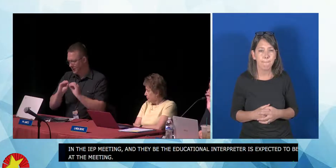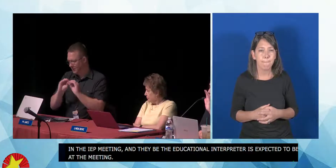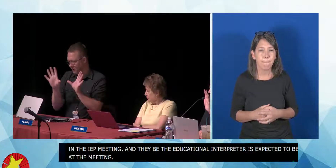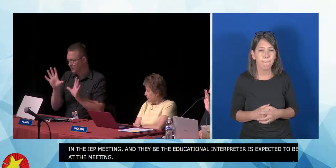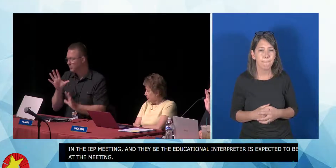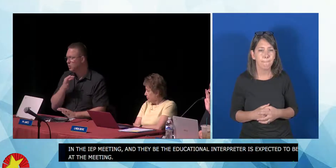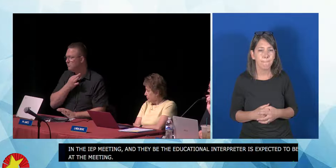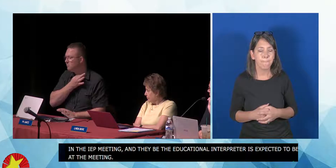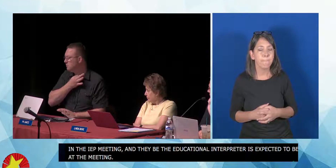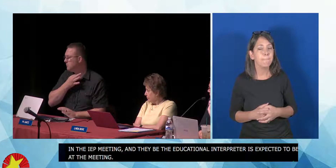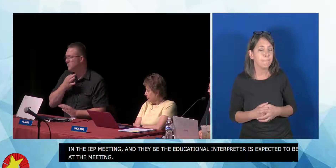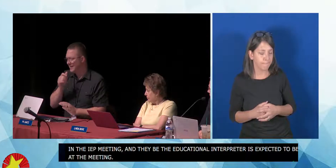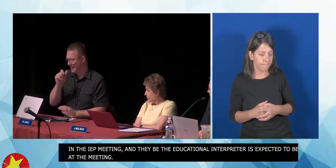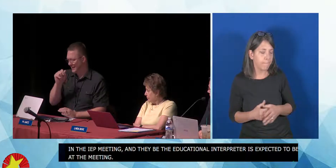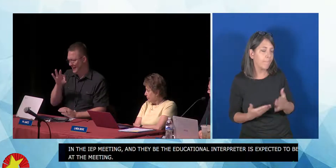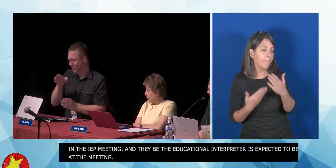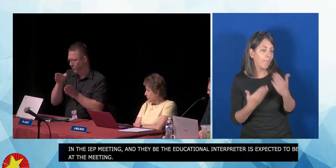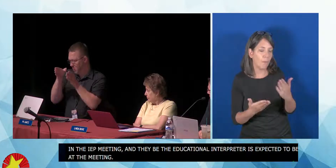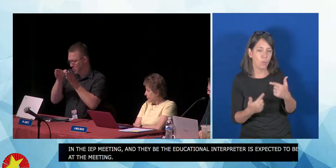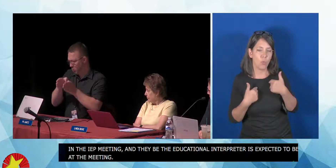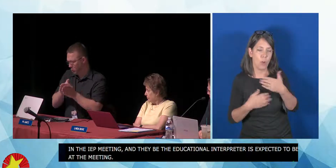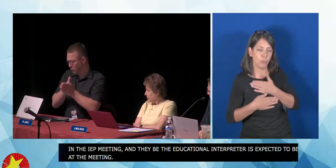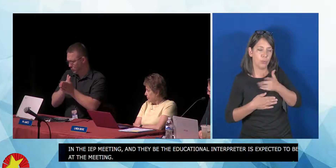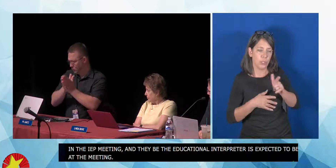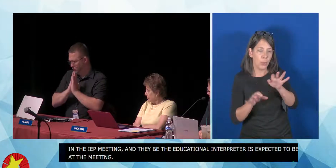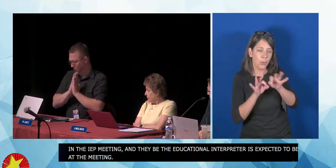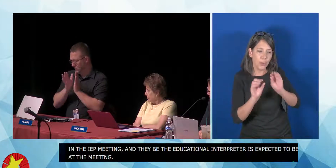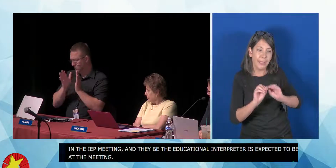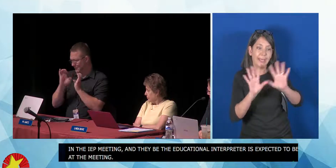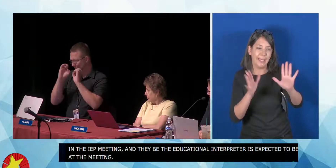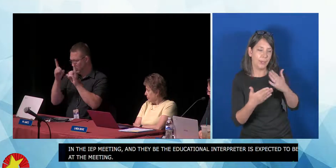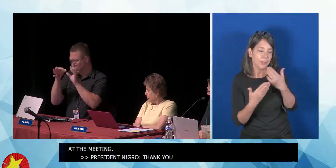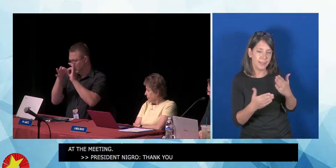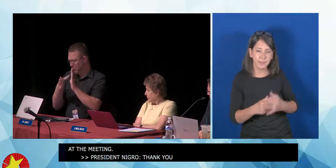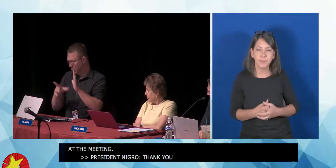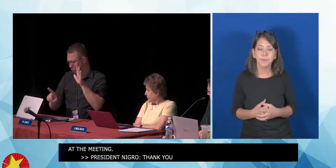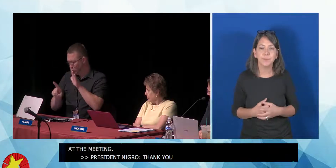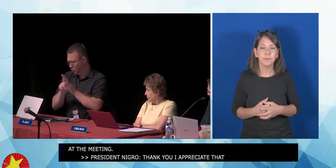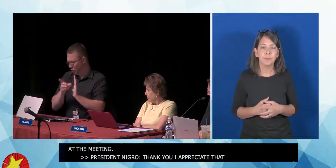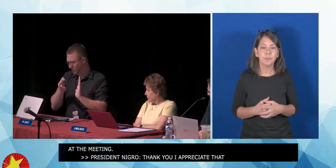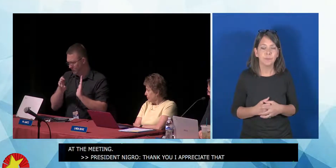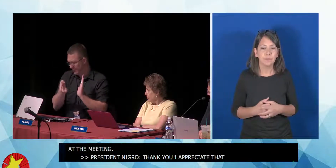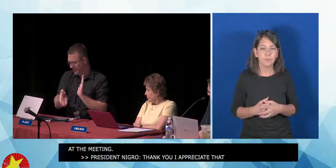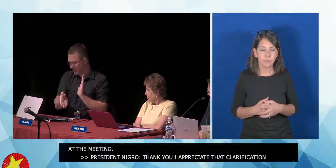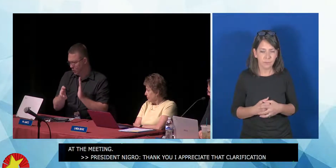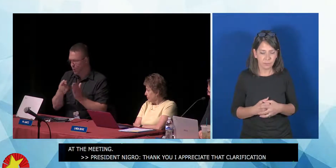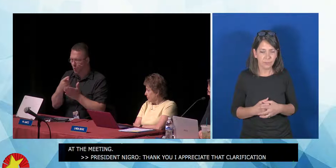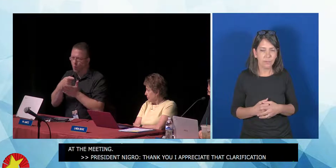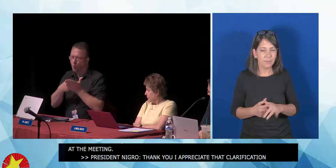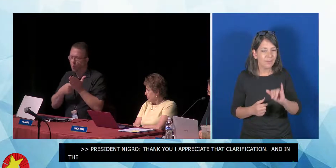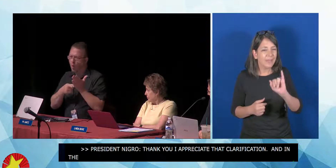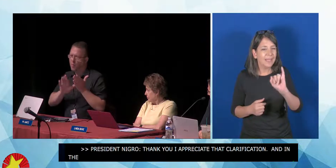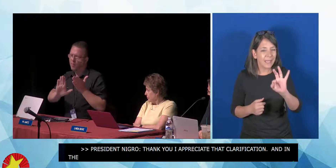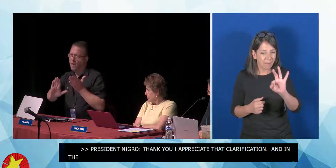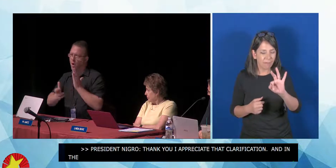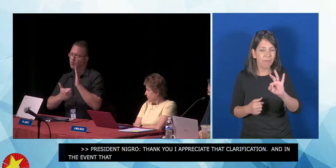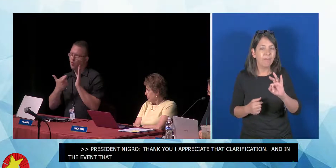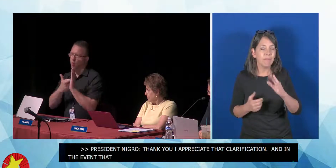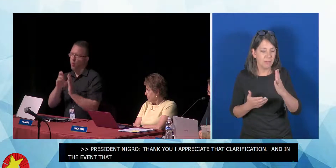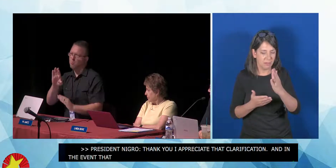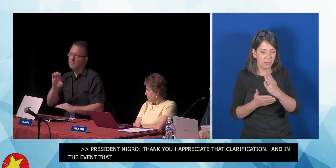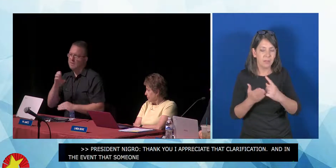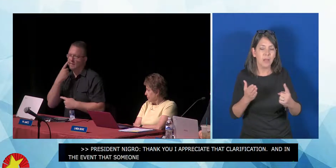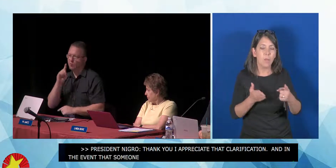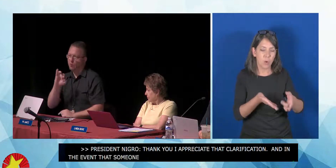Thank you. I appreciate that clarification. In the event that someone does request that the